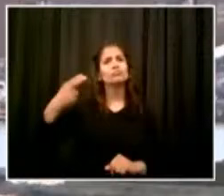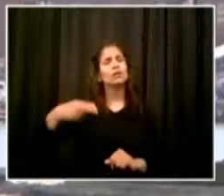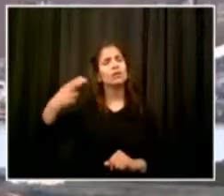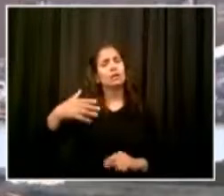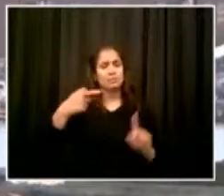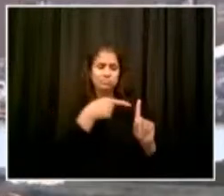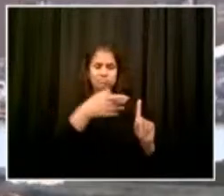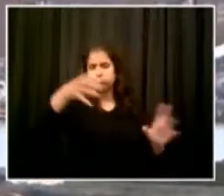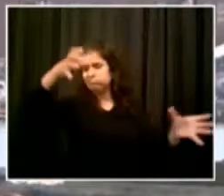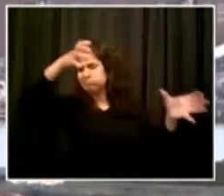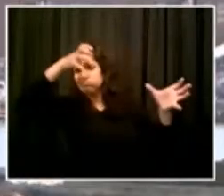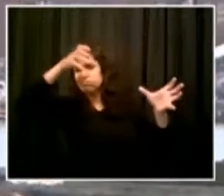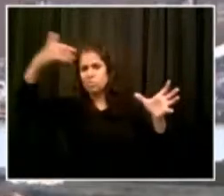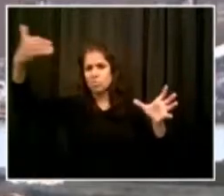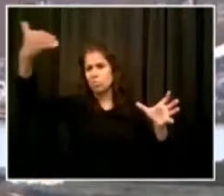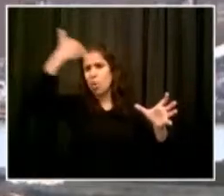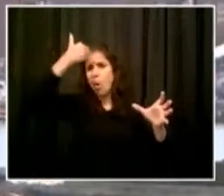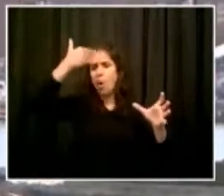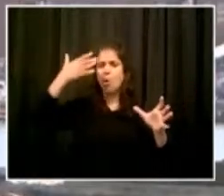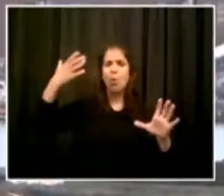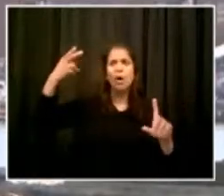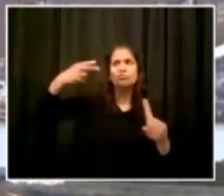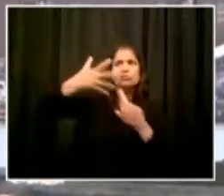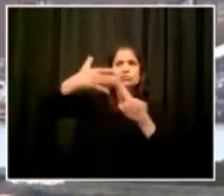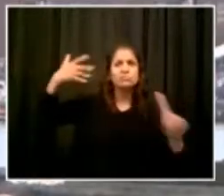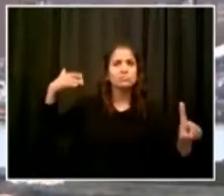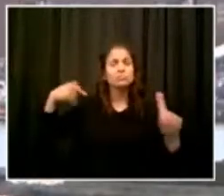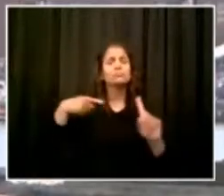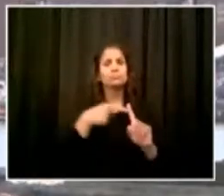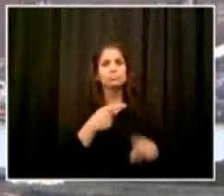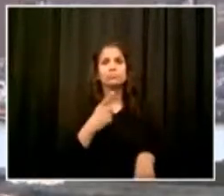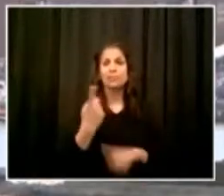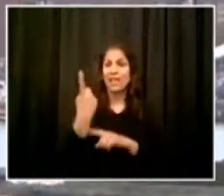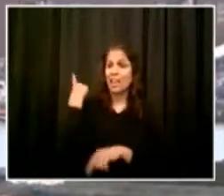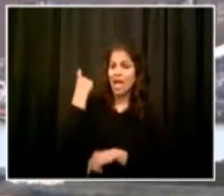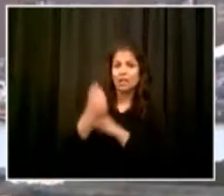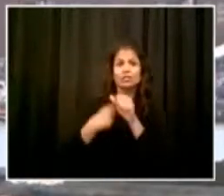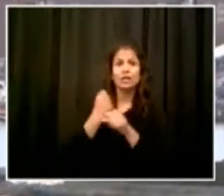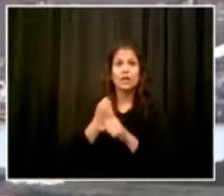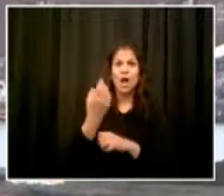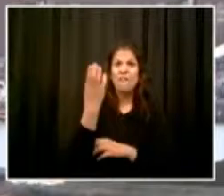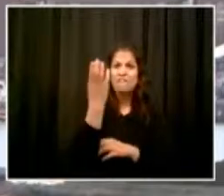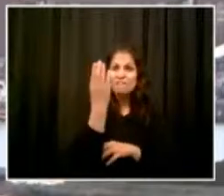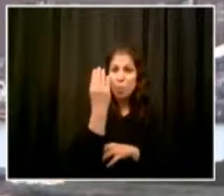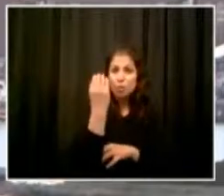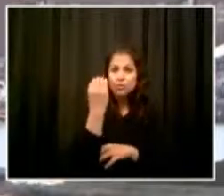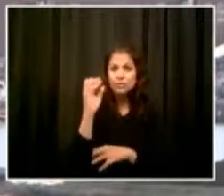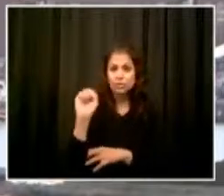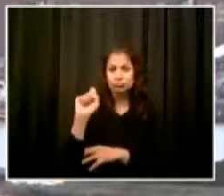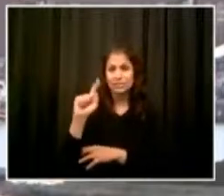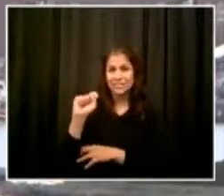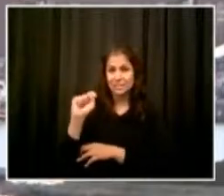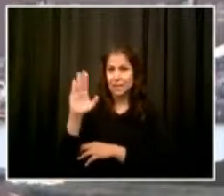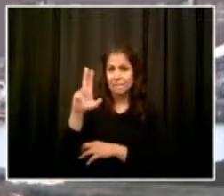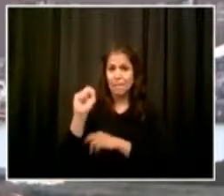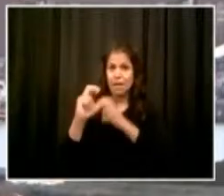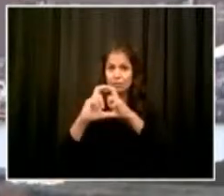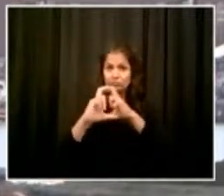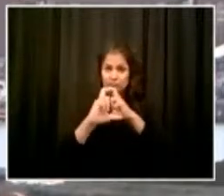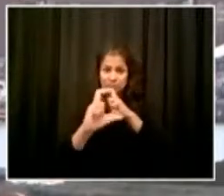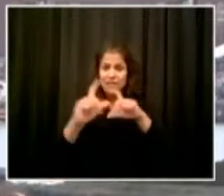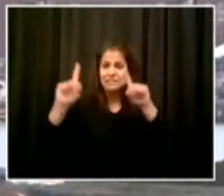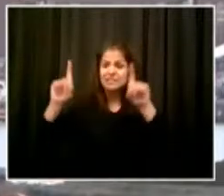don't know my facts, but I think I'm right. The fact that today we're saying 14th Street is now permanent, 5 more coming